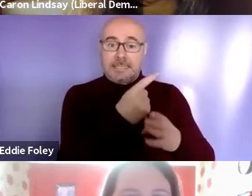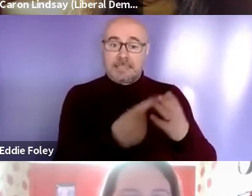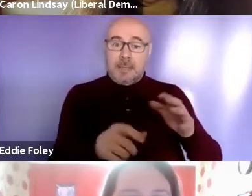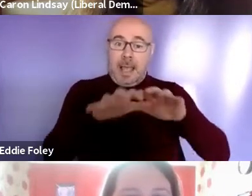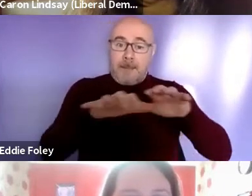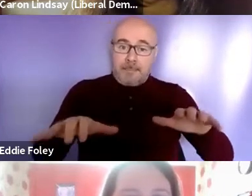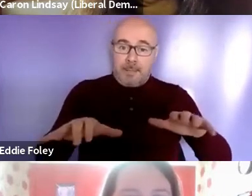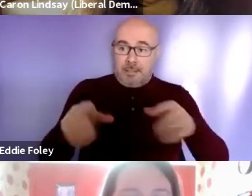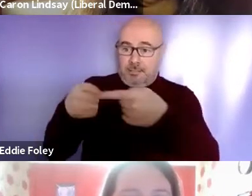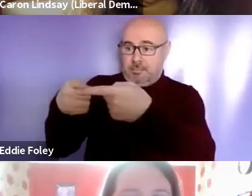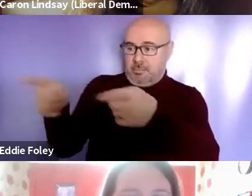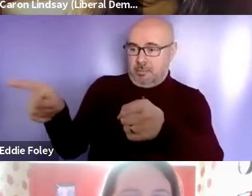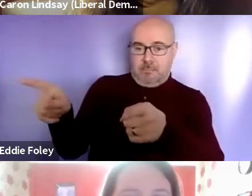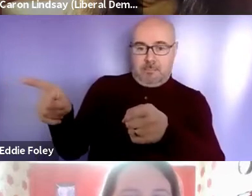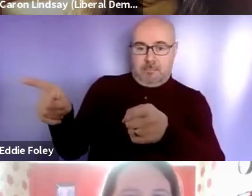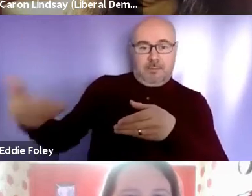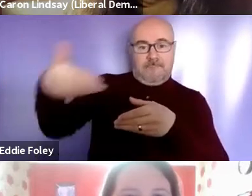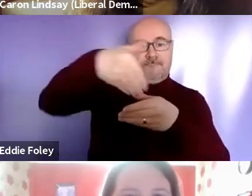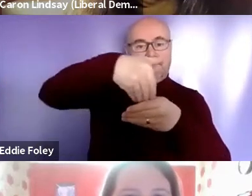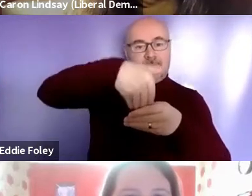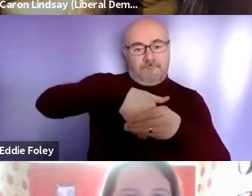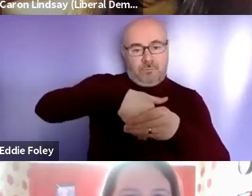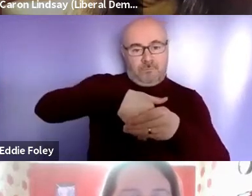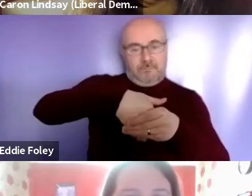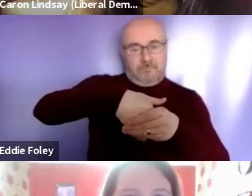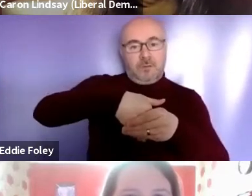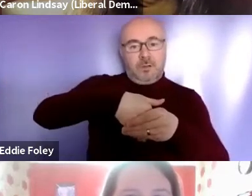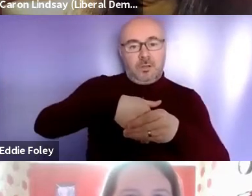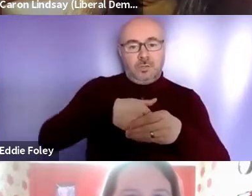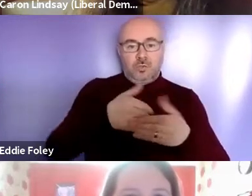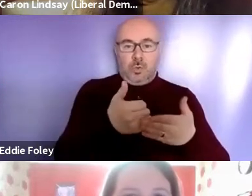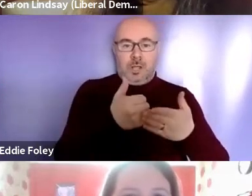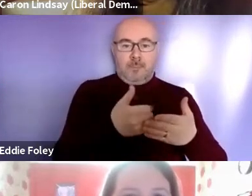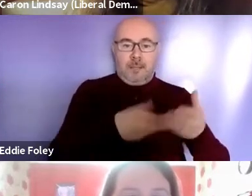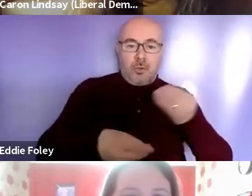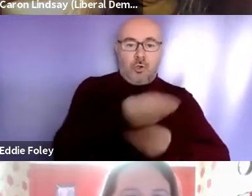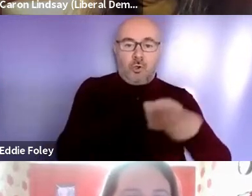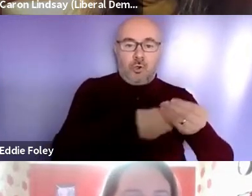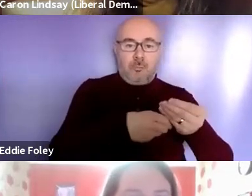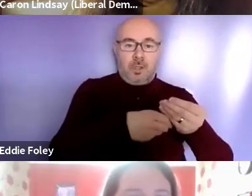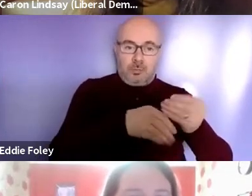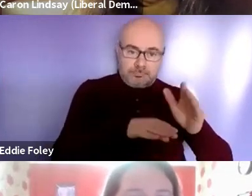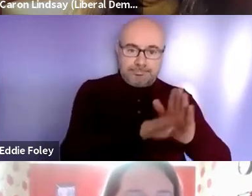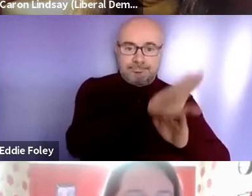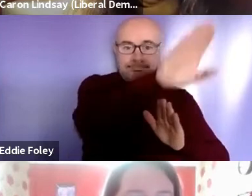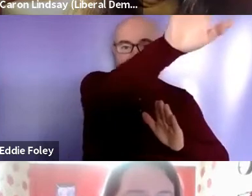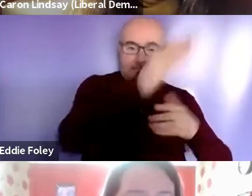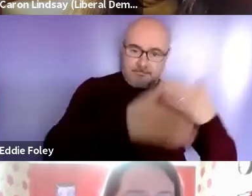coming out of COVID and remobilizing. I mean, is that something you